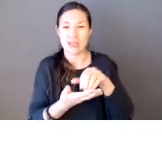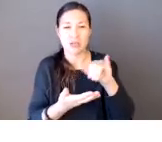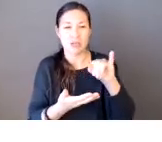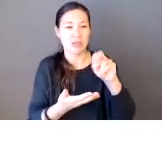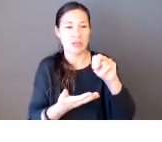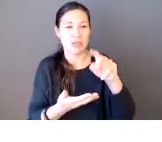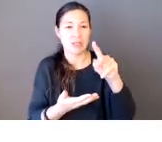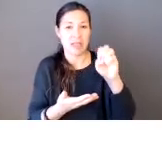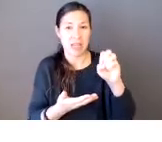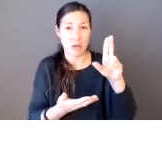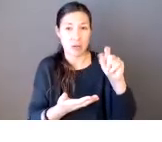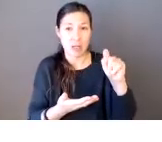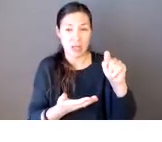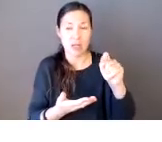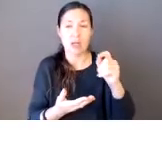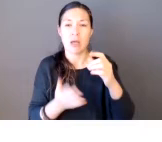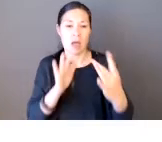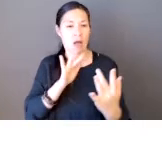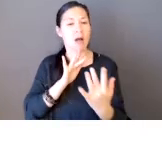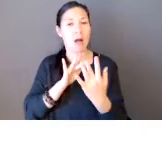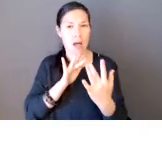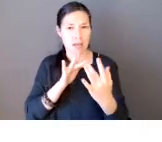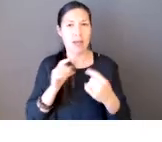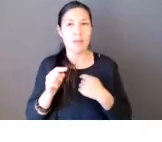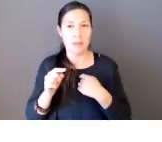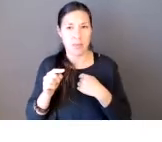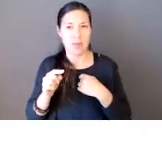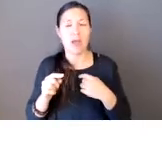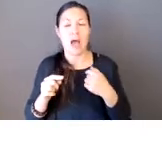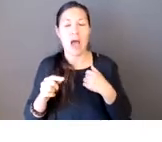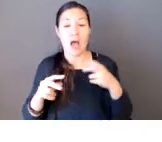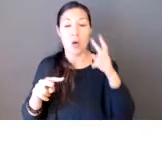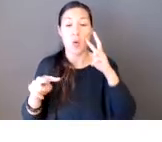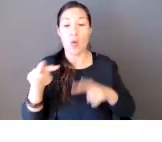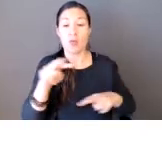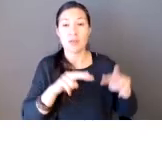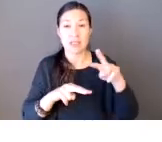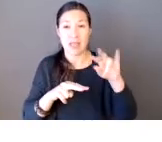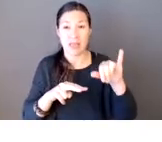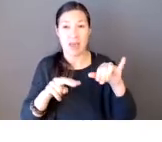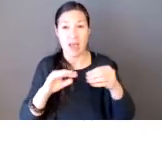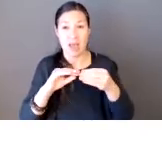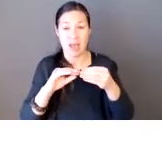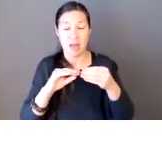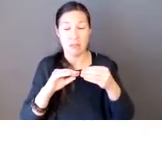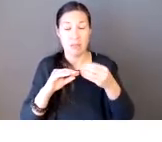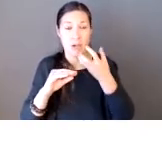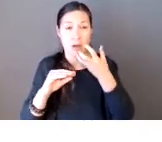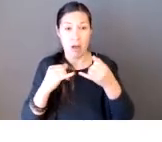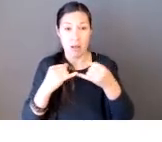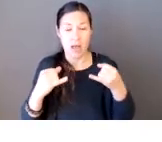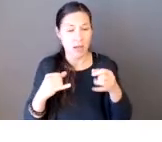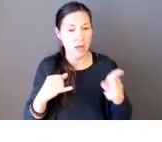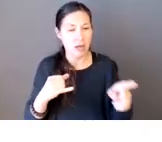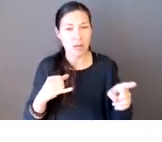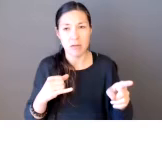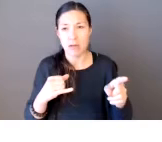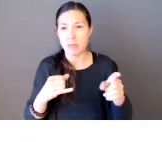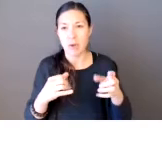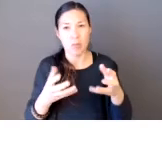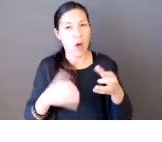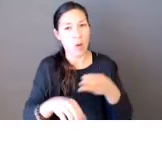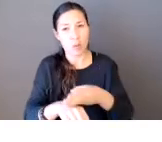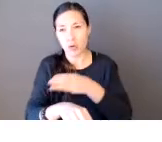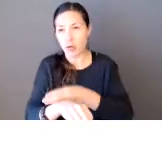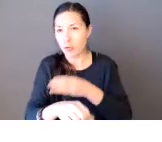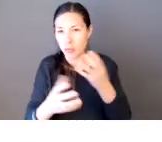know. I oversee the hotline, and they are constantly looking to improve. But I think it's also